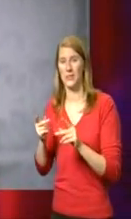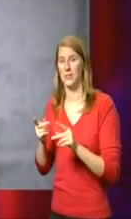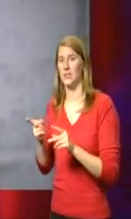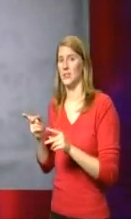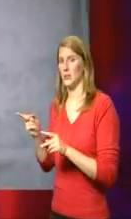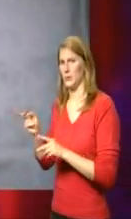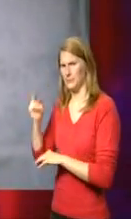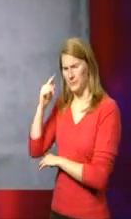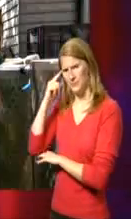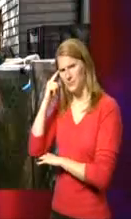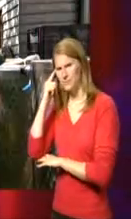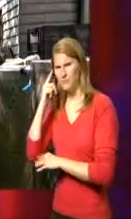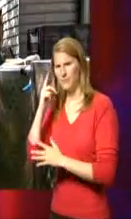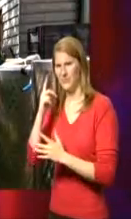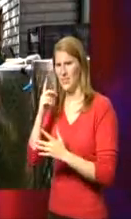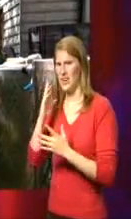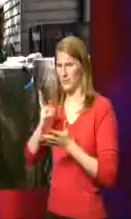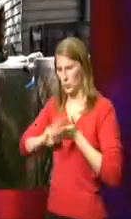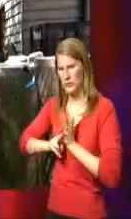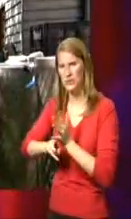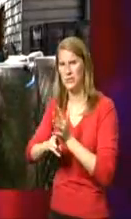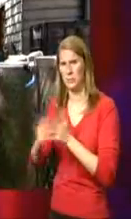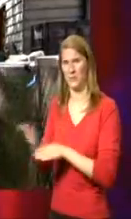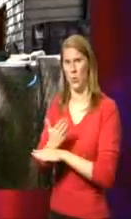the stops to harvest the grapes before it's too late.